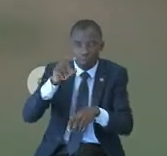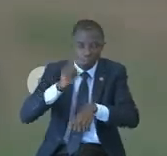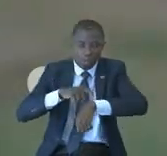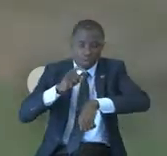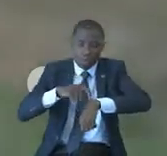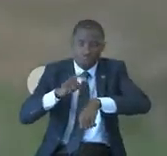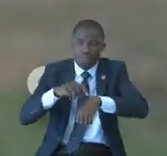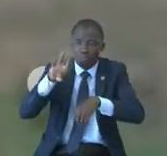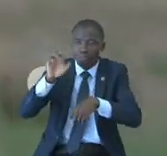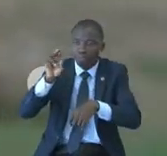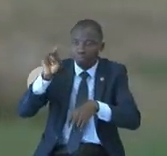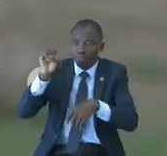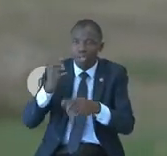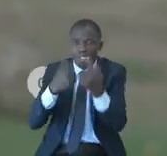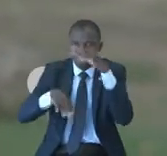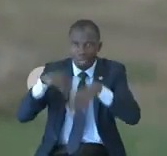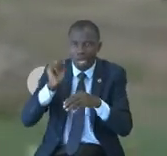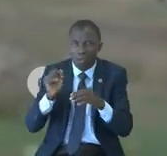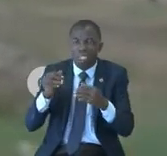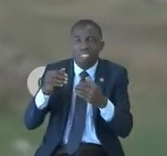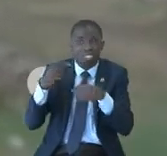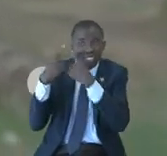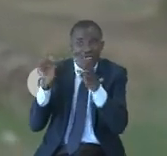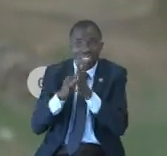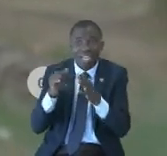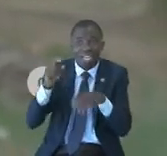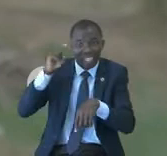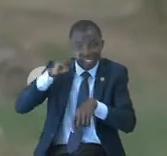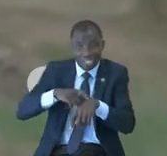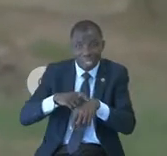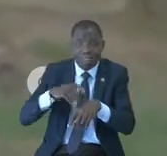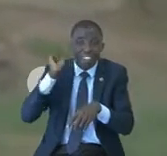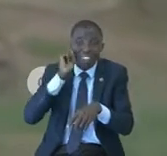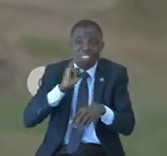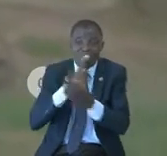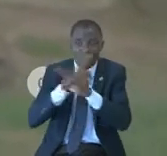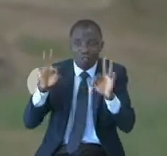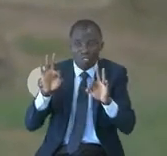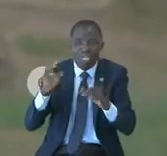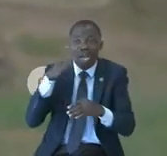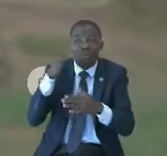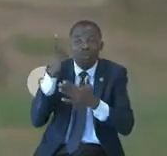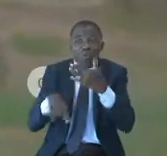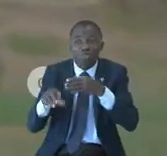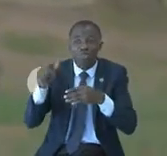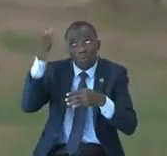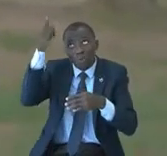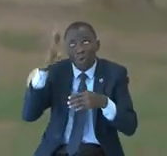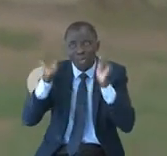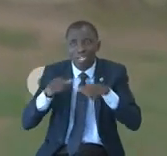And since then, I've been freed. Whatever the Lord cannot do does not exist.